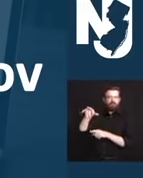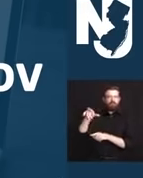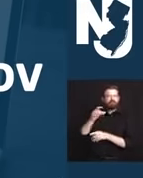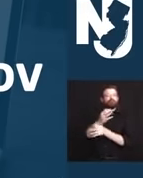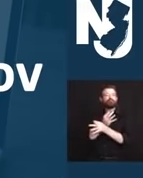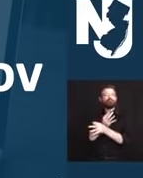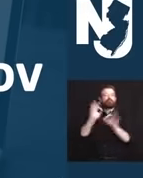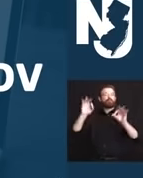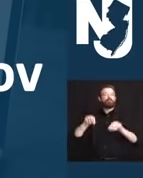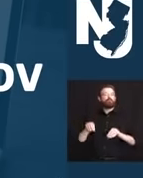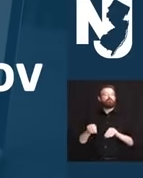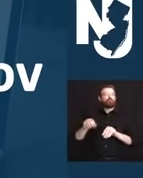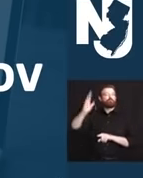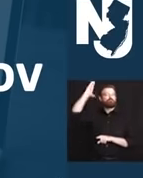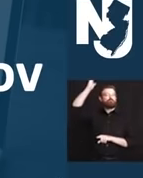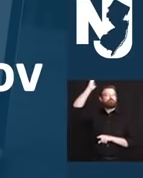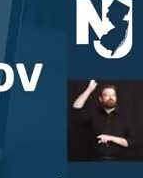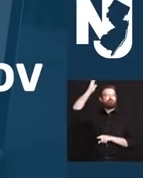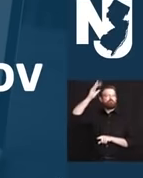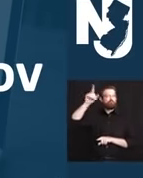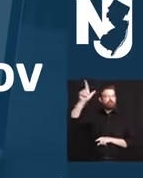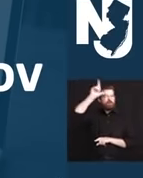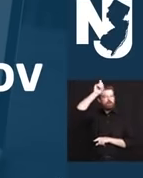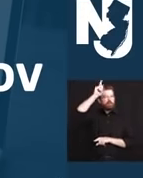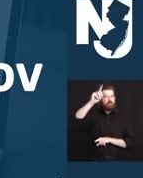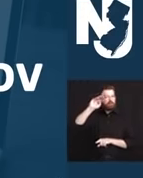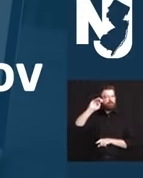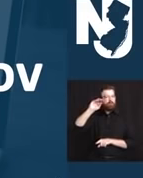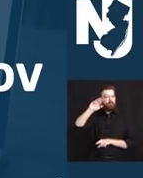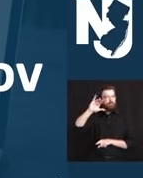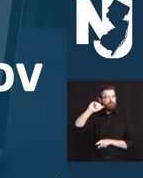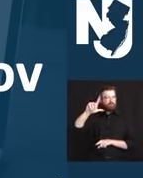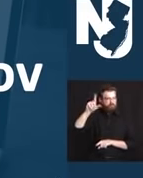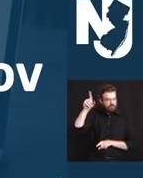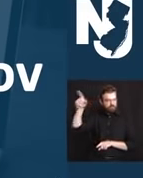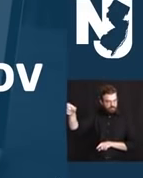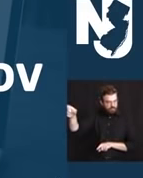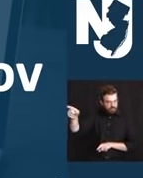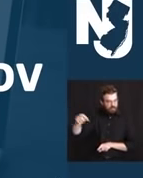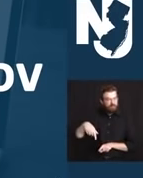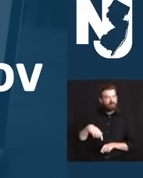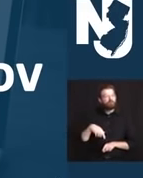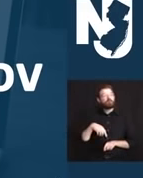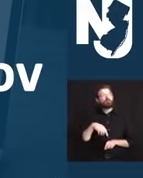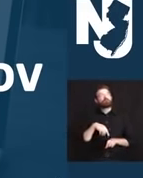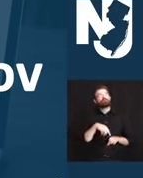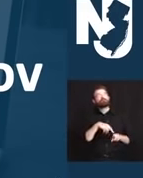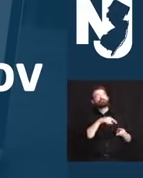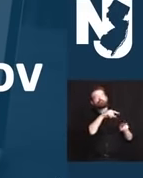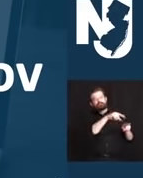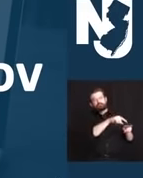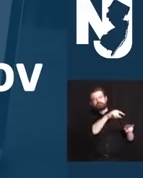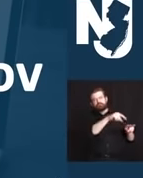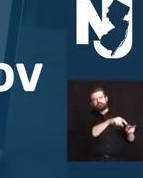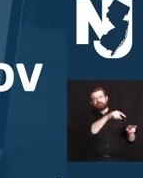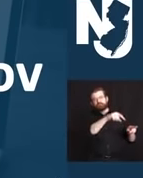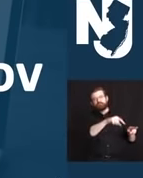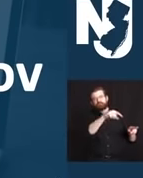Medgar Evers, Mrs. Medgar Evers, John Lewis, as I said, Walter Reuter, who ran the